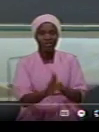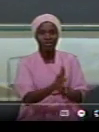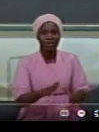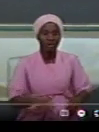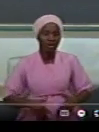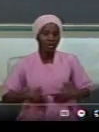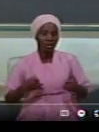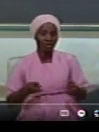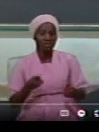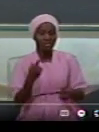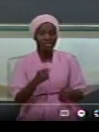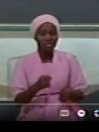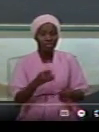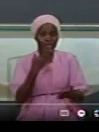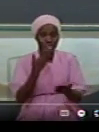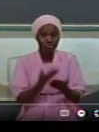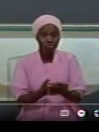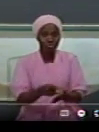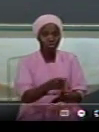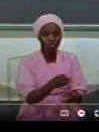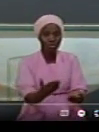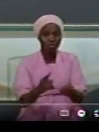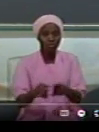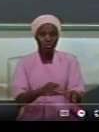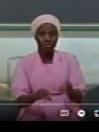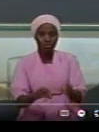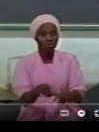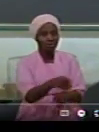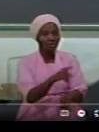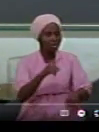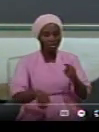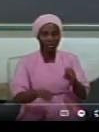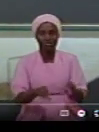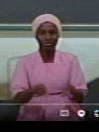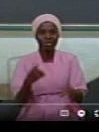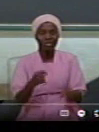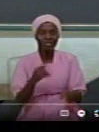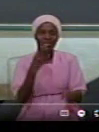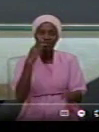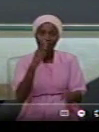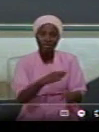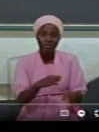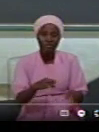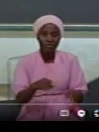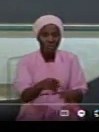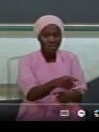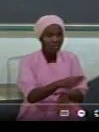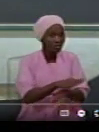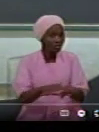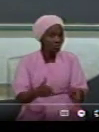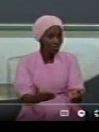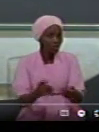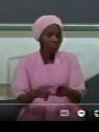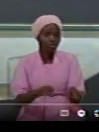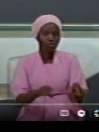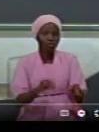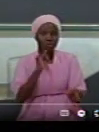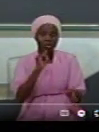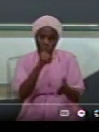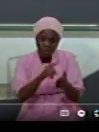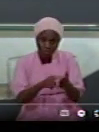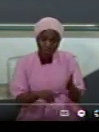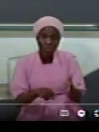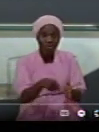to do, they cannot do. The evil they don't want to do is exactly what they do. Because the